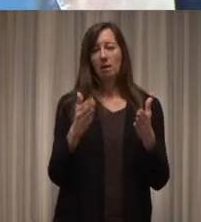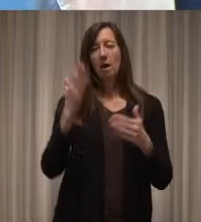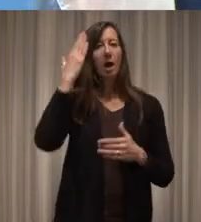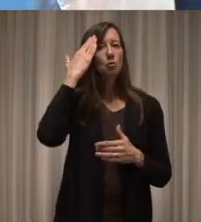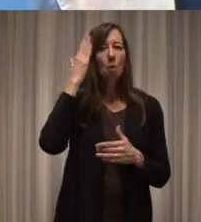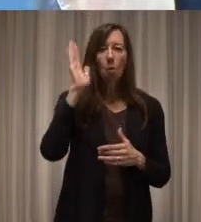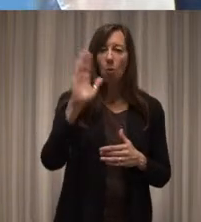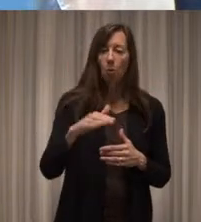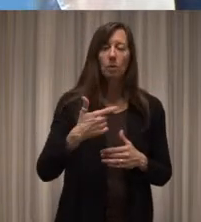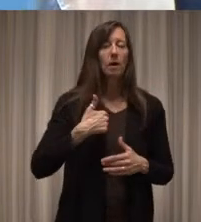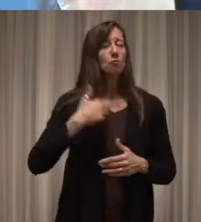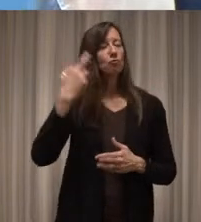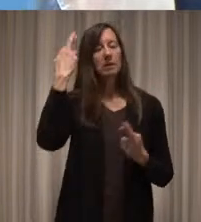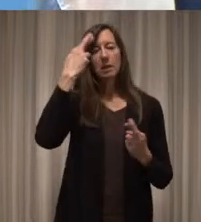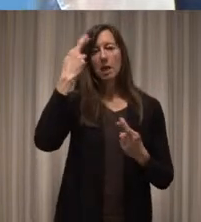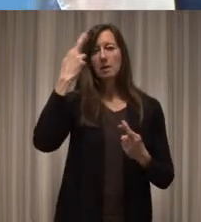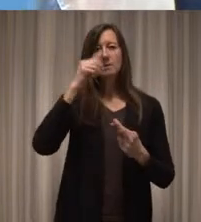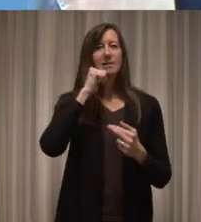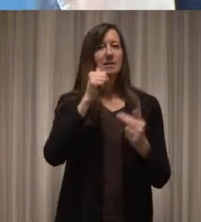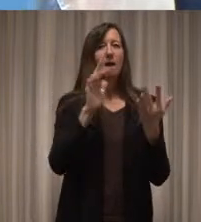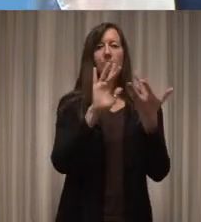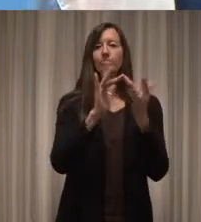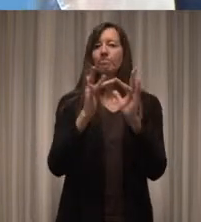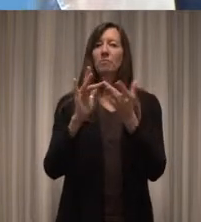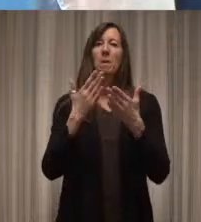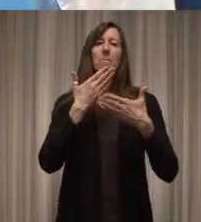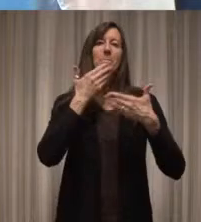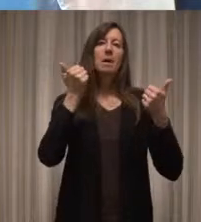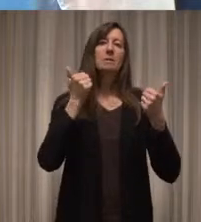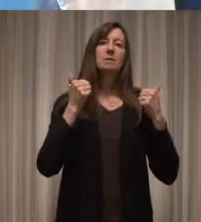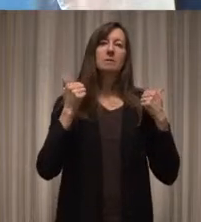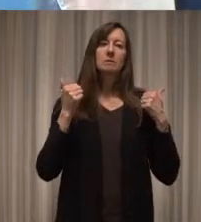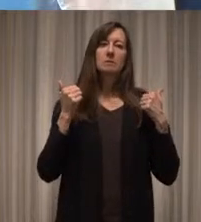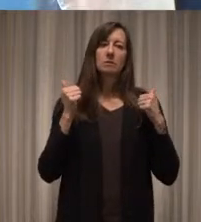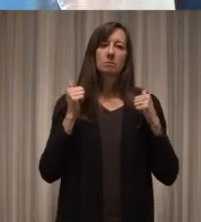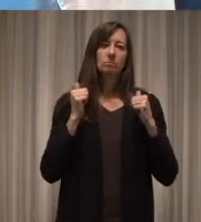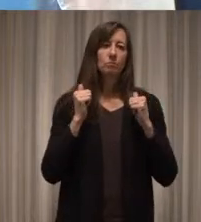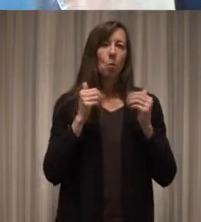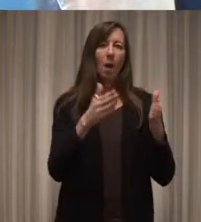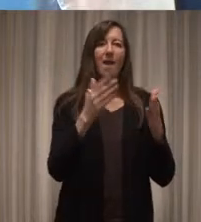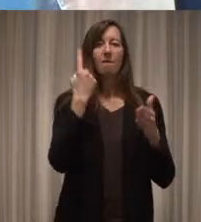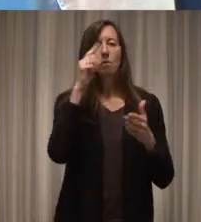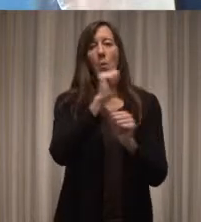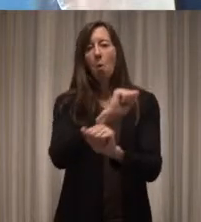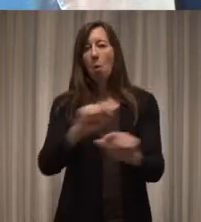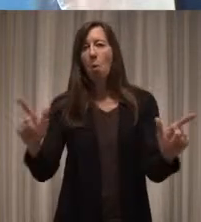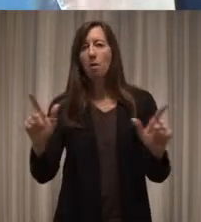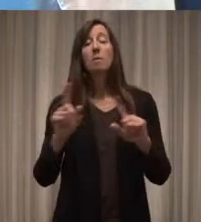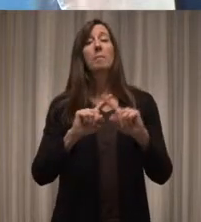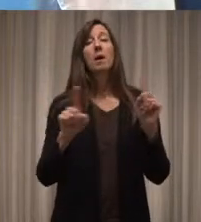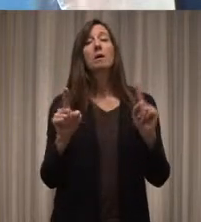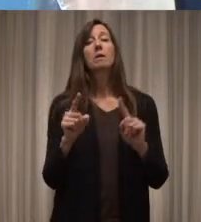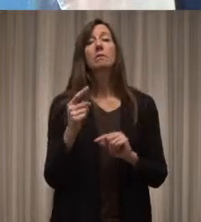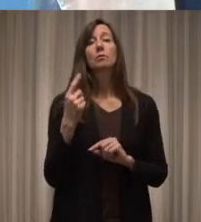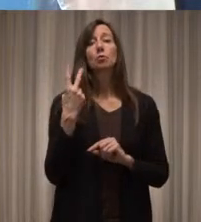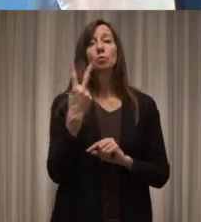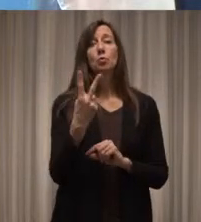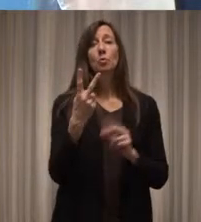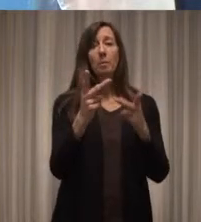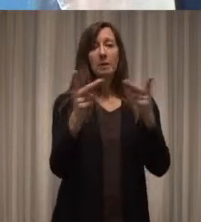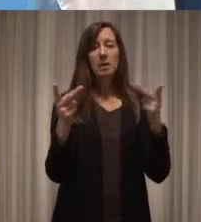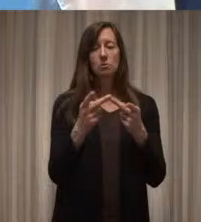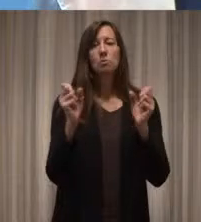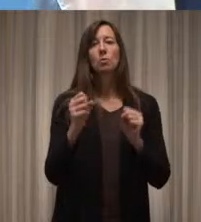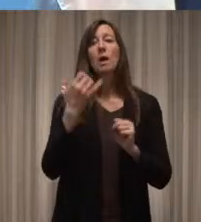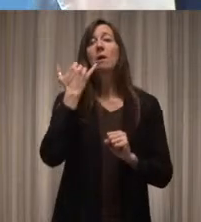able to sign up online, what you can do, there are two different ways, places to call so that you can